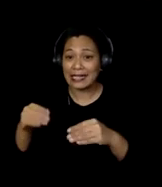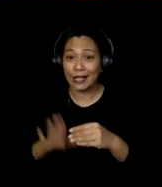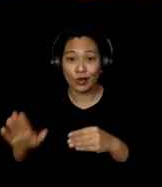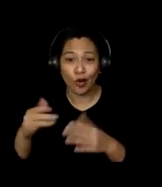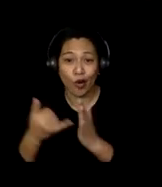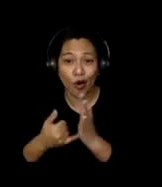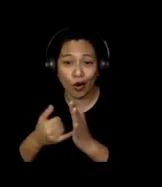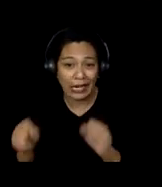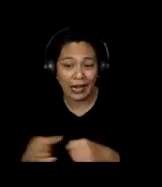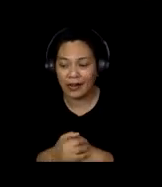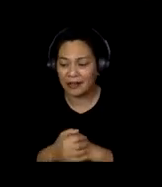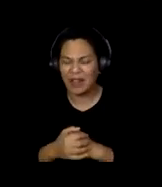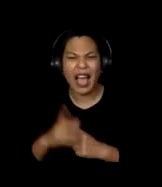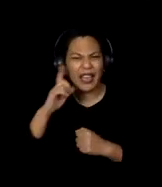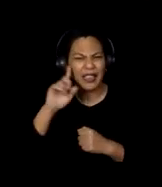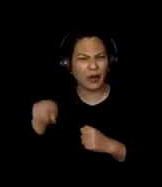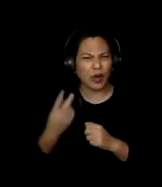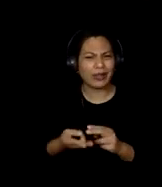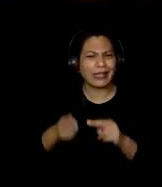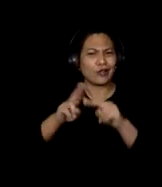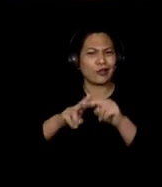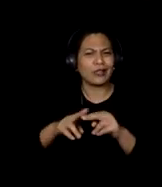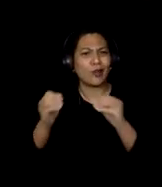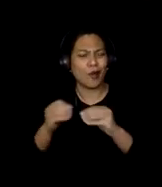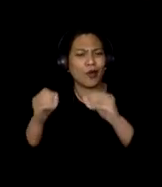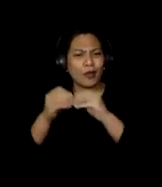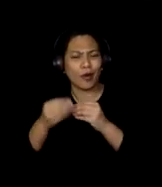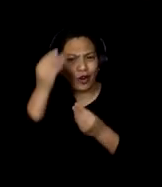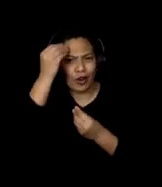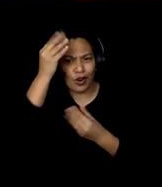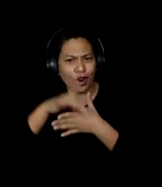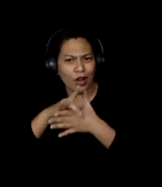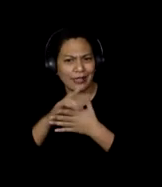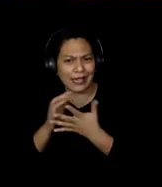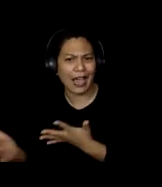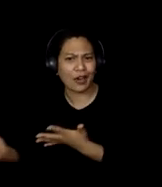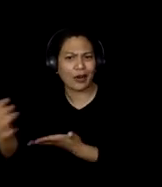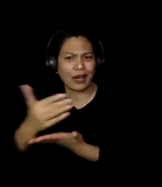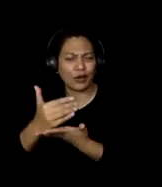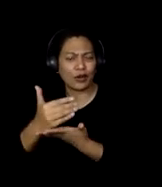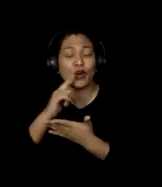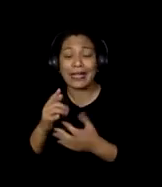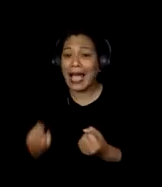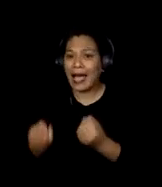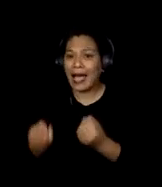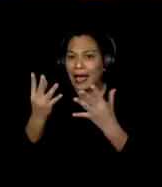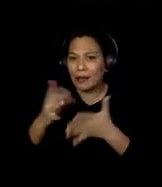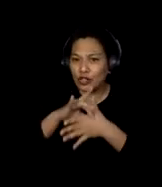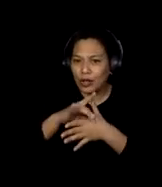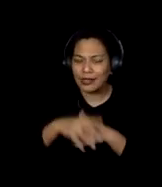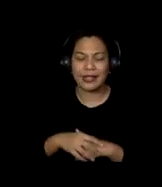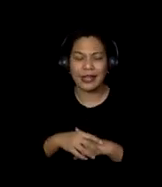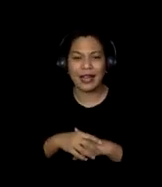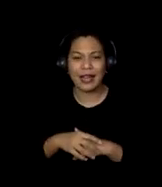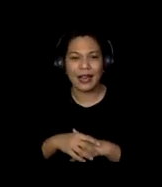I think we'll only see an increase in content aggregators because of this, because the amount of content and technically